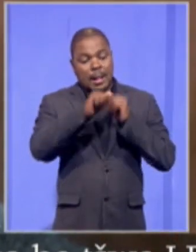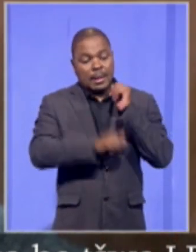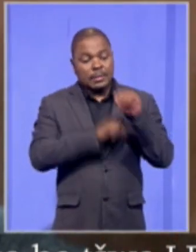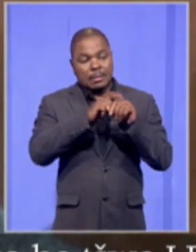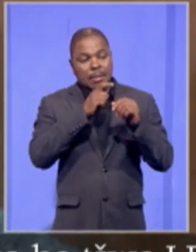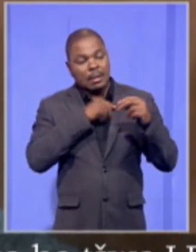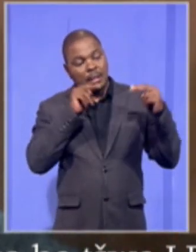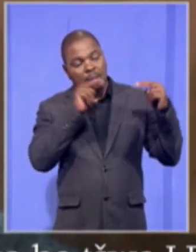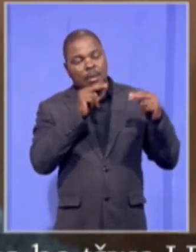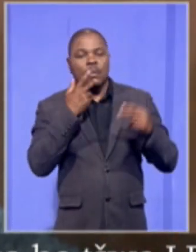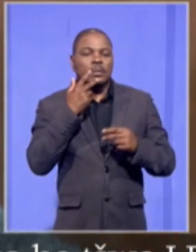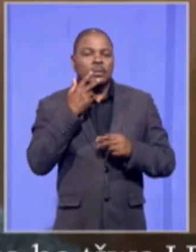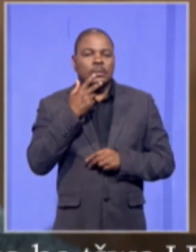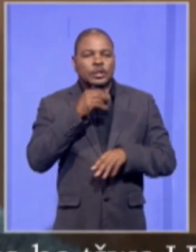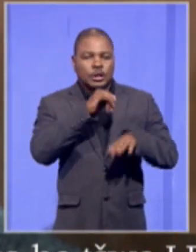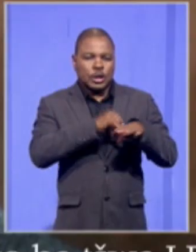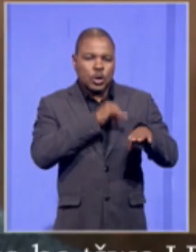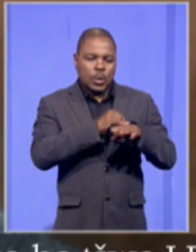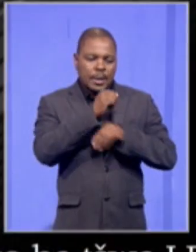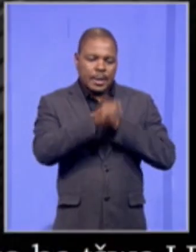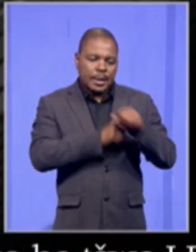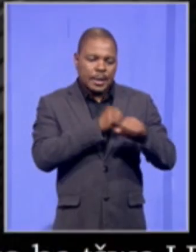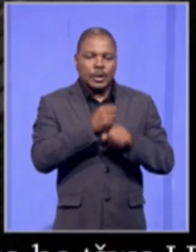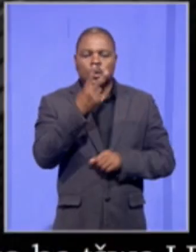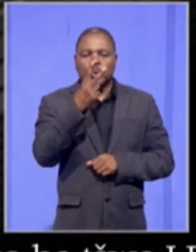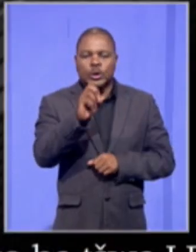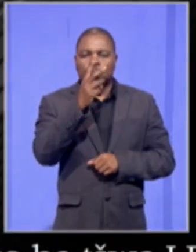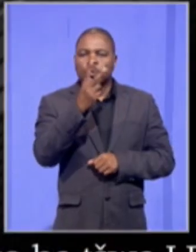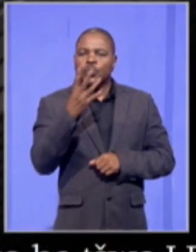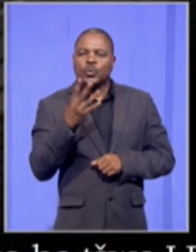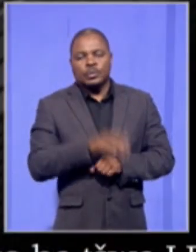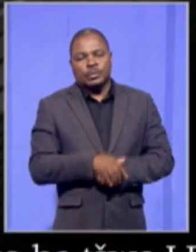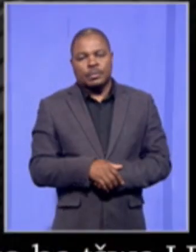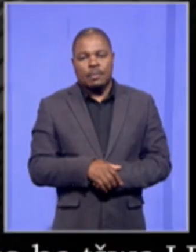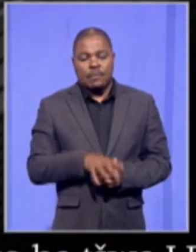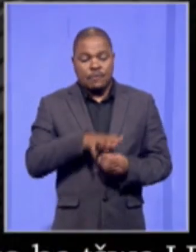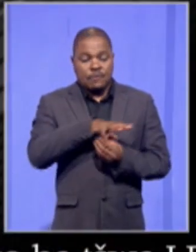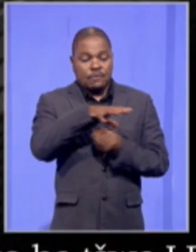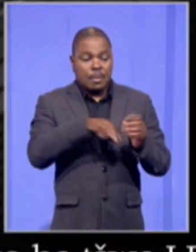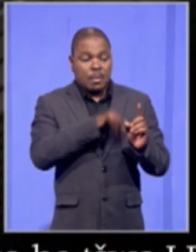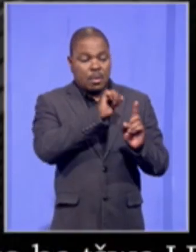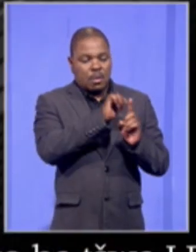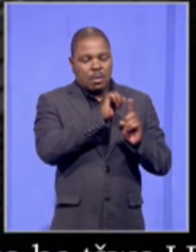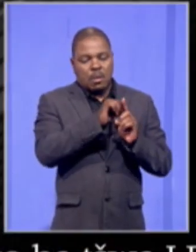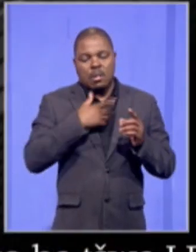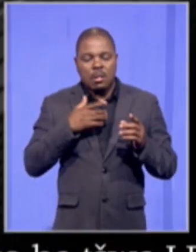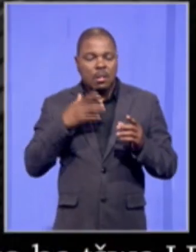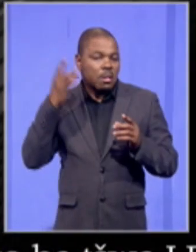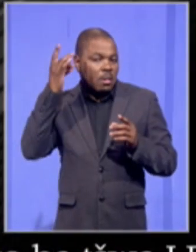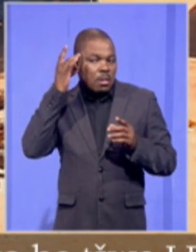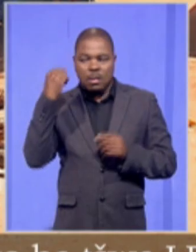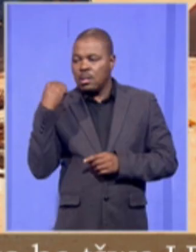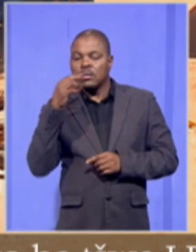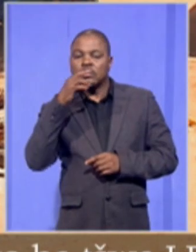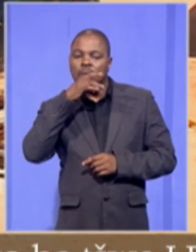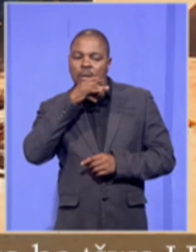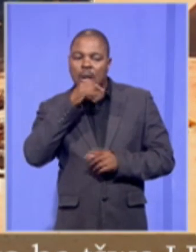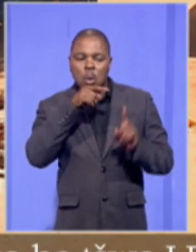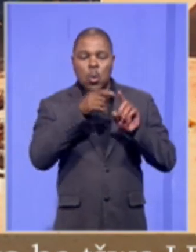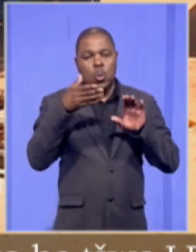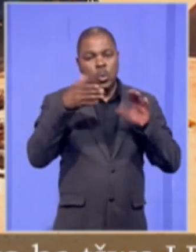Monica January 2024. Ba lelapa la gagwe ba itsisitswe ka loso la gagwe ka la matlhatso. Ba